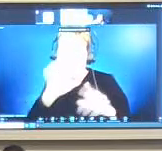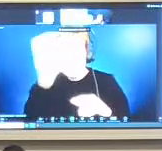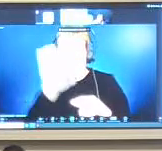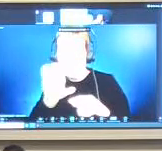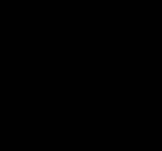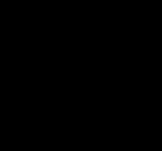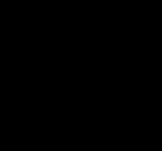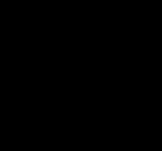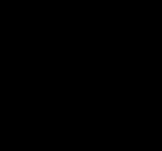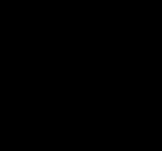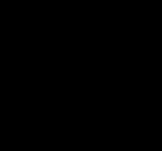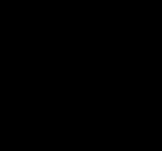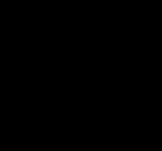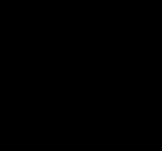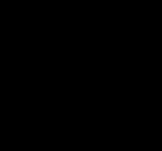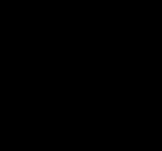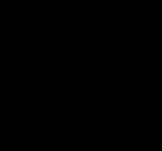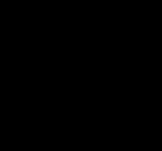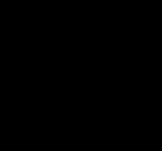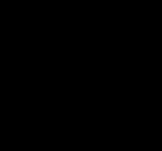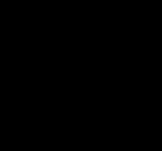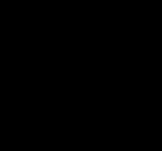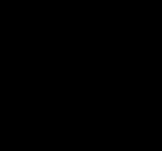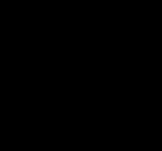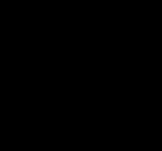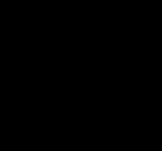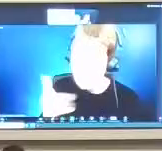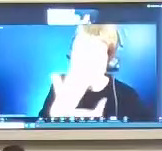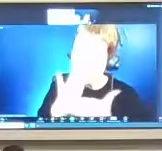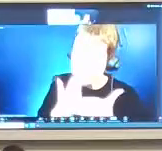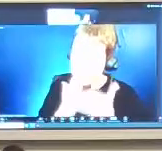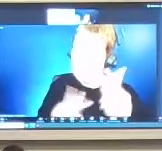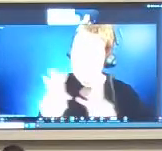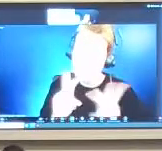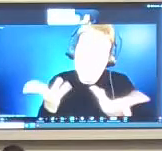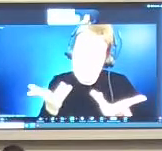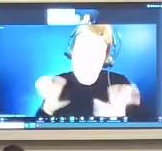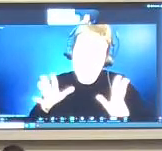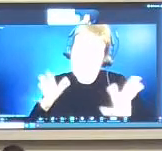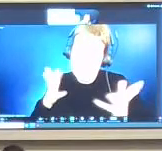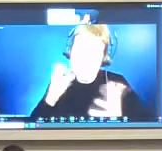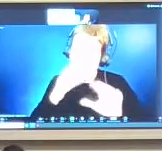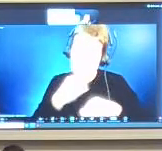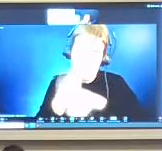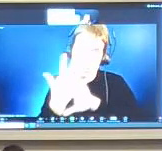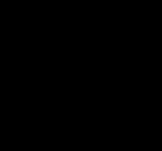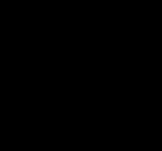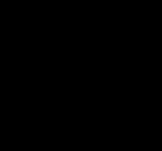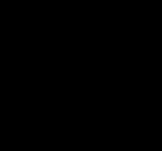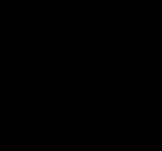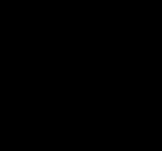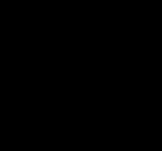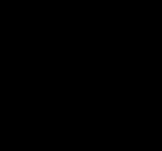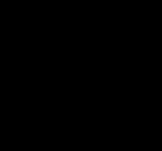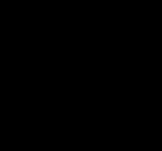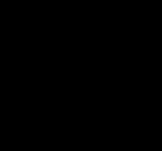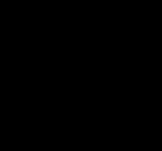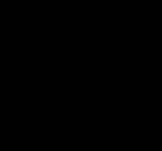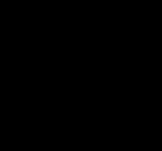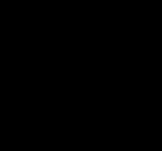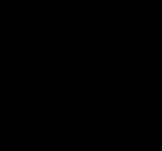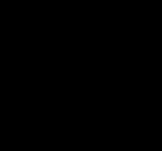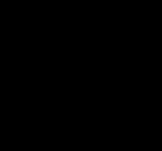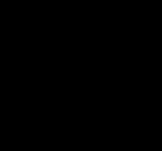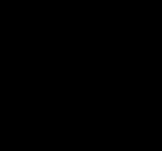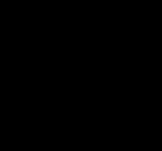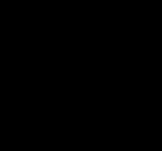second. well, for some of us, it is Zoom first, and that's Yeah, just the way it has to be. And I understand So, that. okay, I'm sorry,